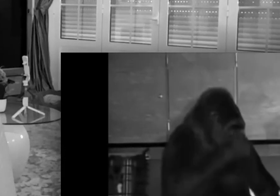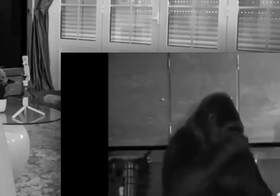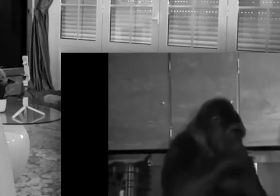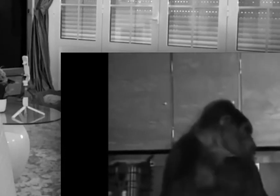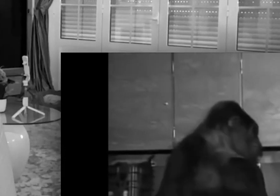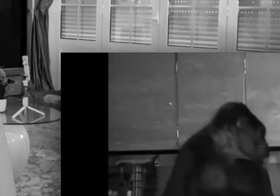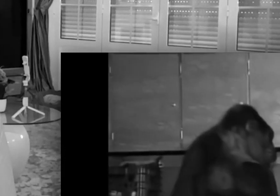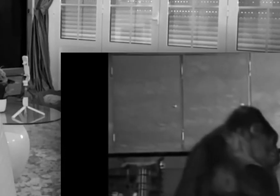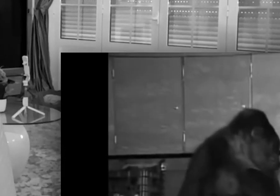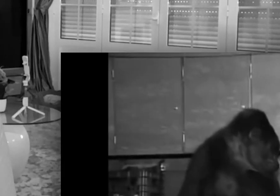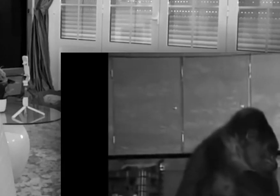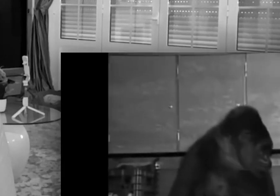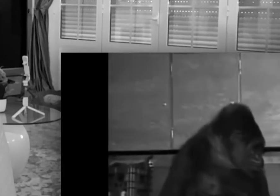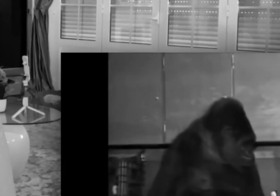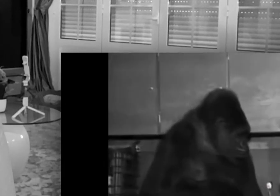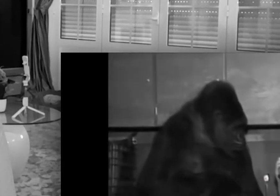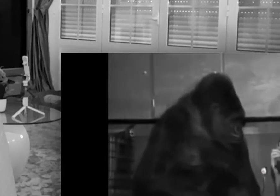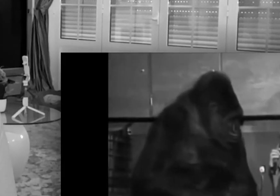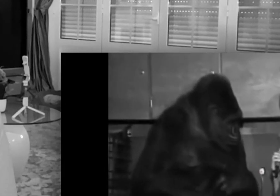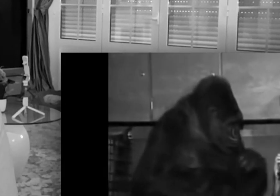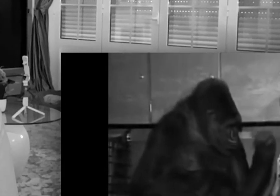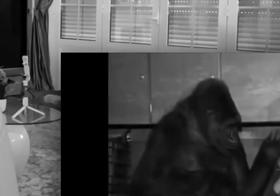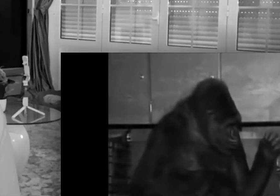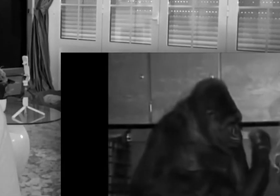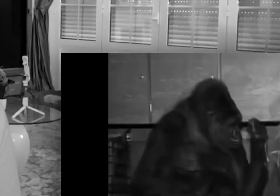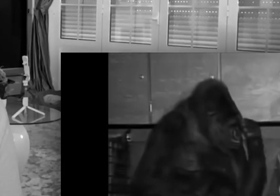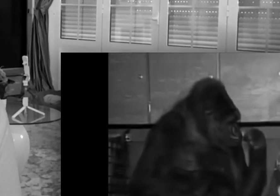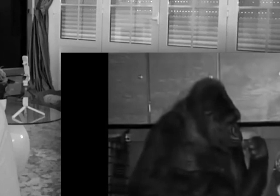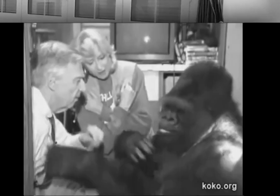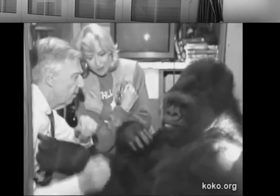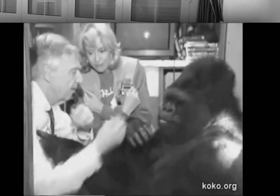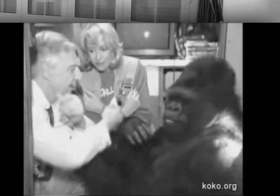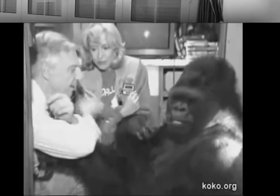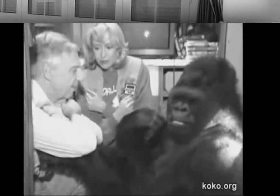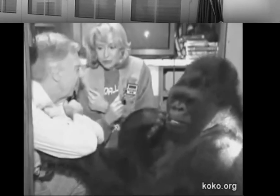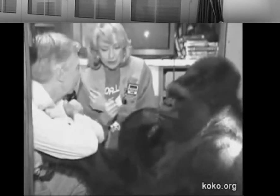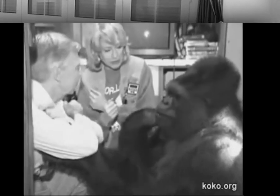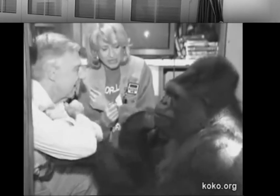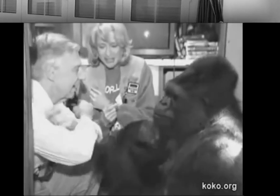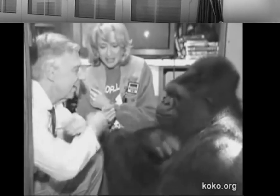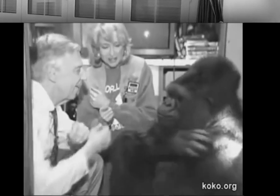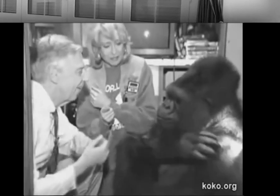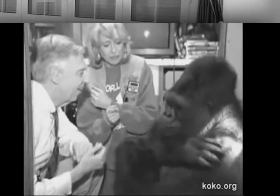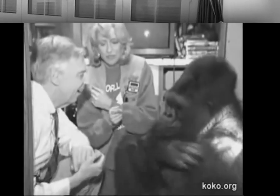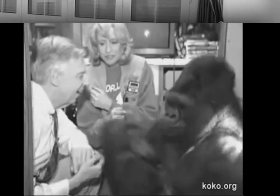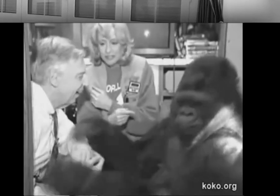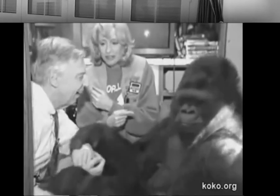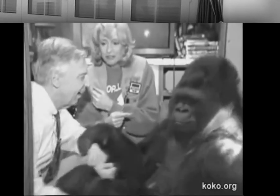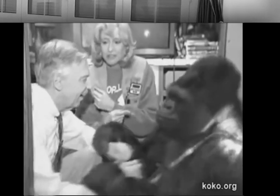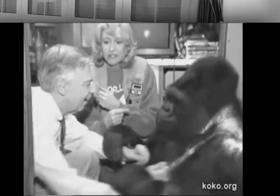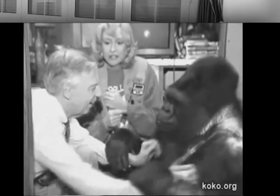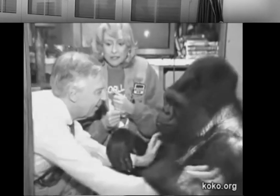Oh, I'm gonna probably cry this video. No, not this. We know I am. No. You. Oh, is that? Oh. Love you,